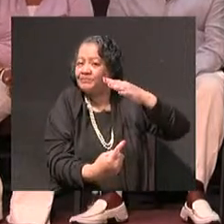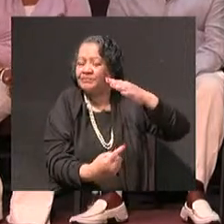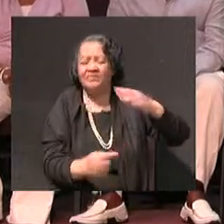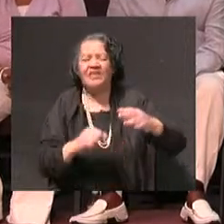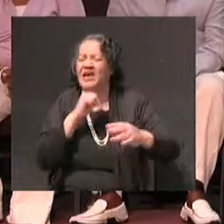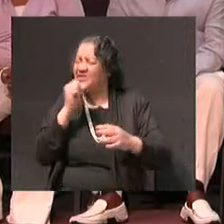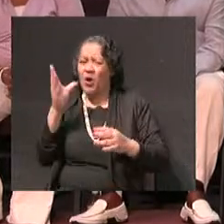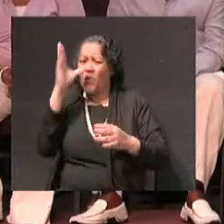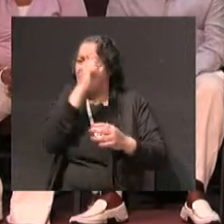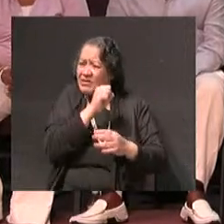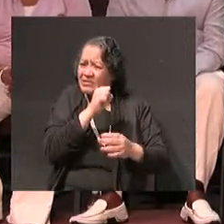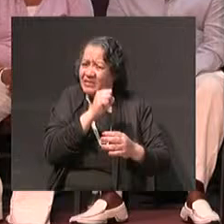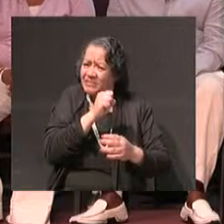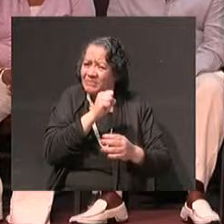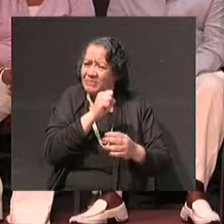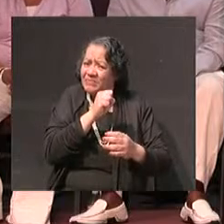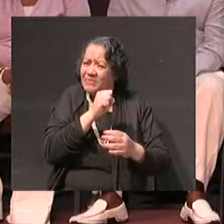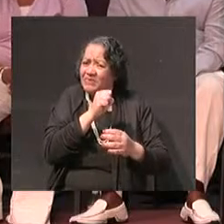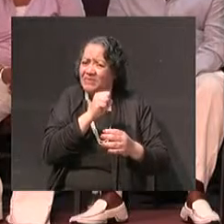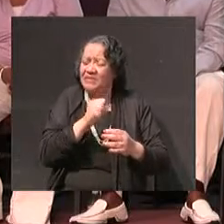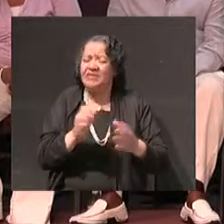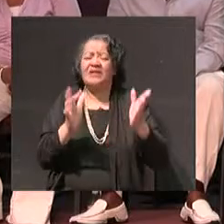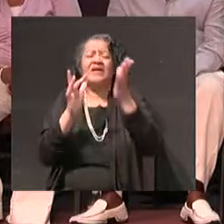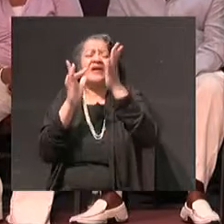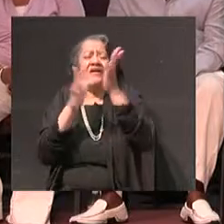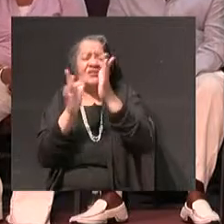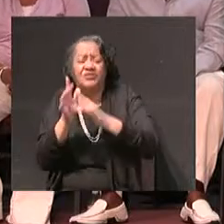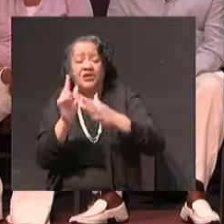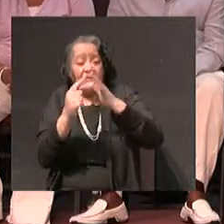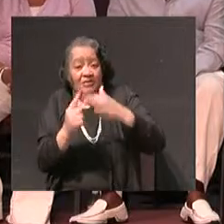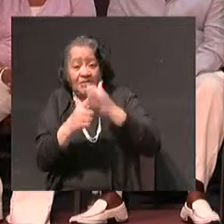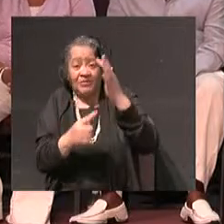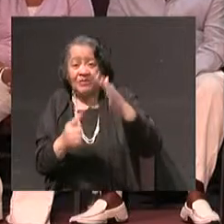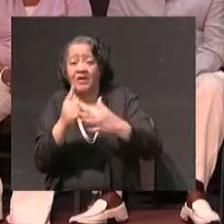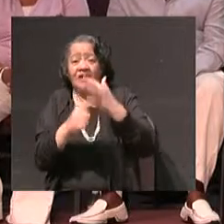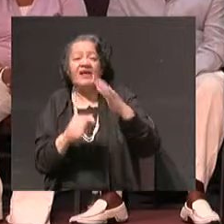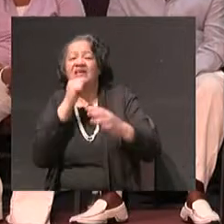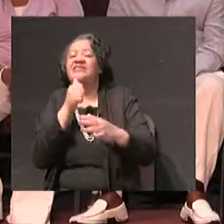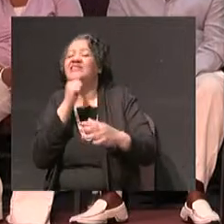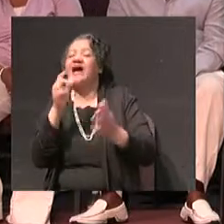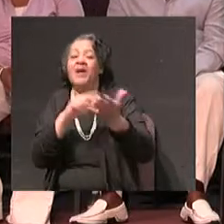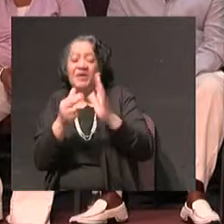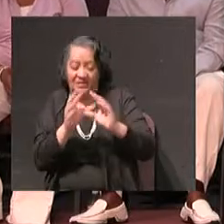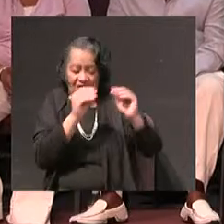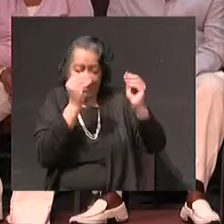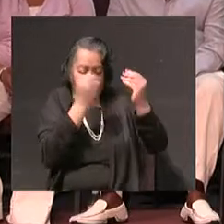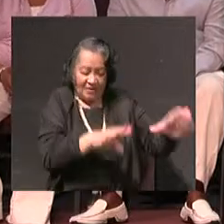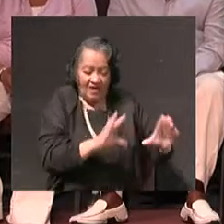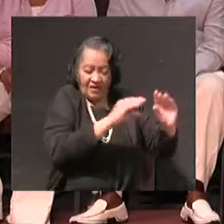Don't miss it. He disappeared does not mean he left the room.